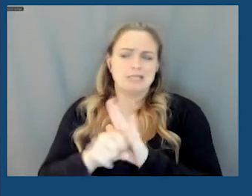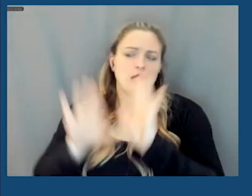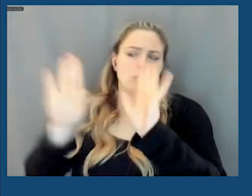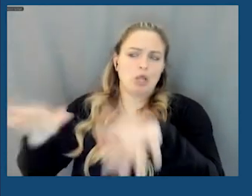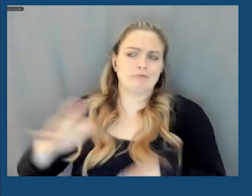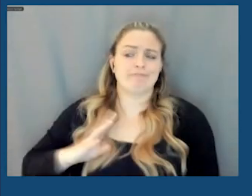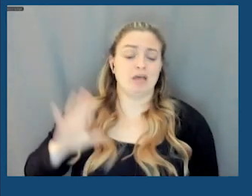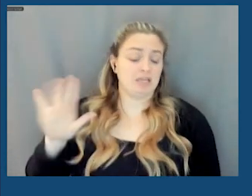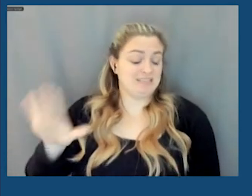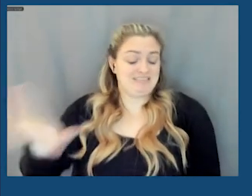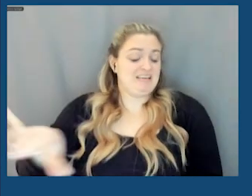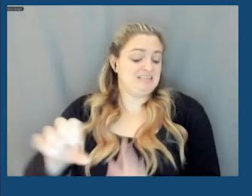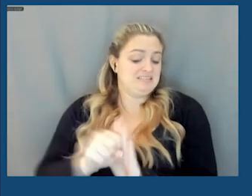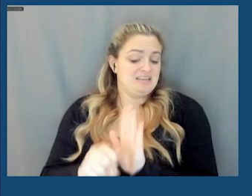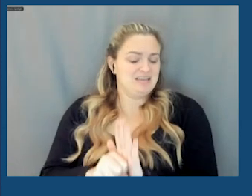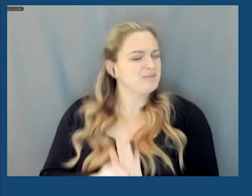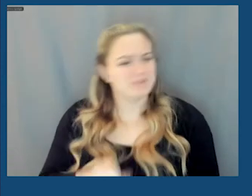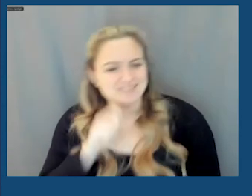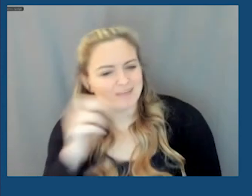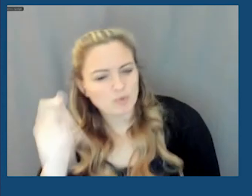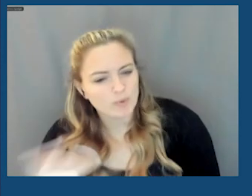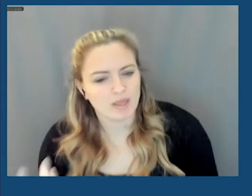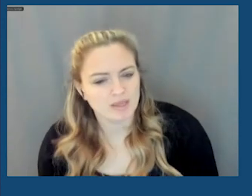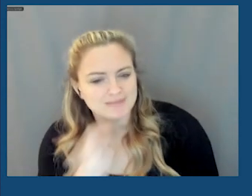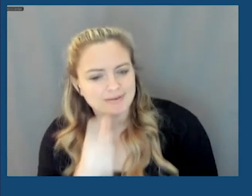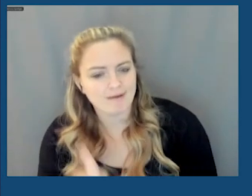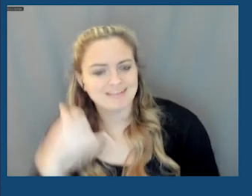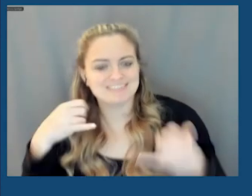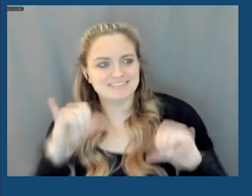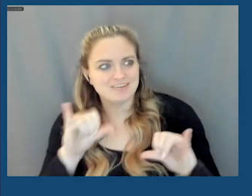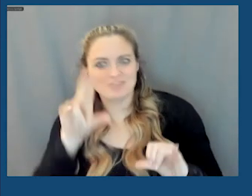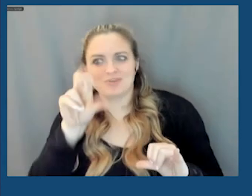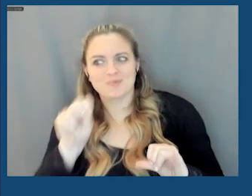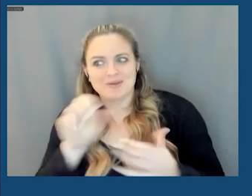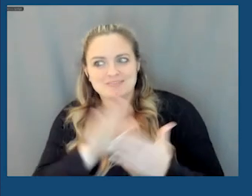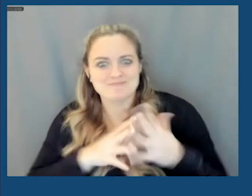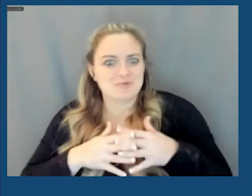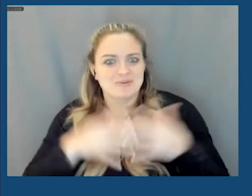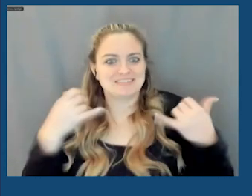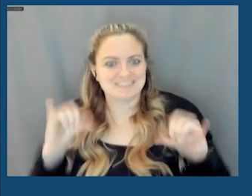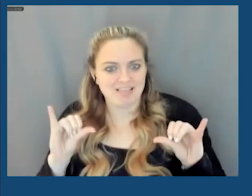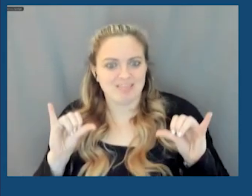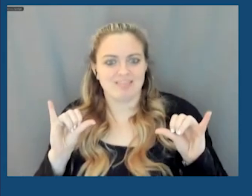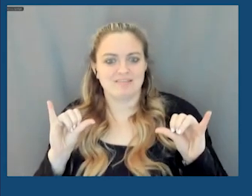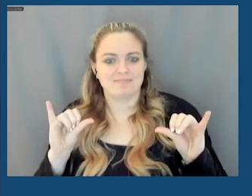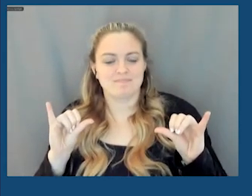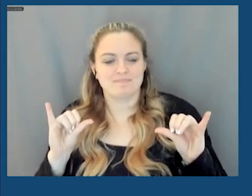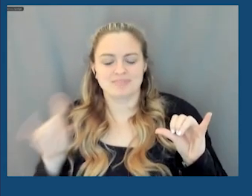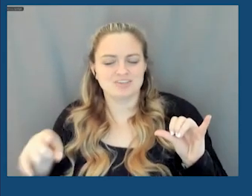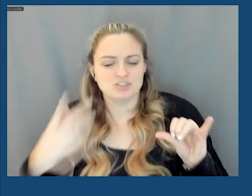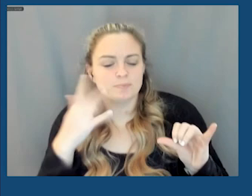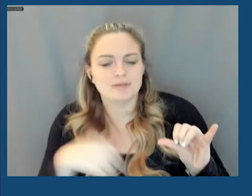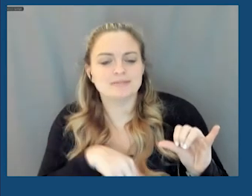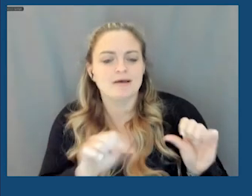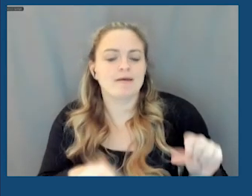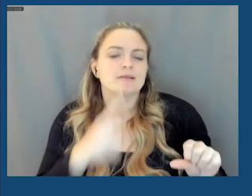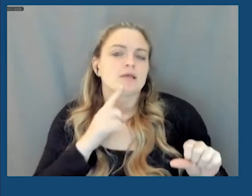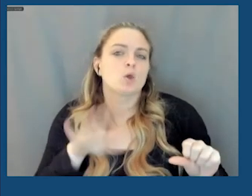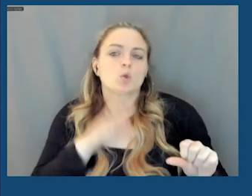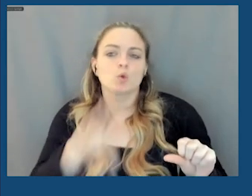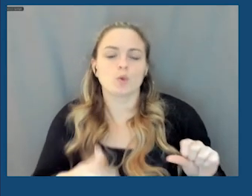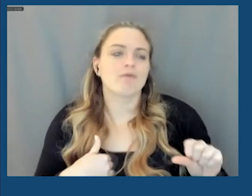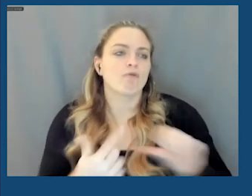okay. It's not okay. This is still the United States of America. Just because I can say you'll never have a